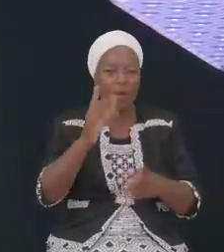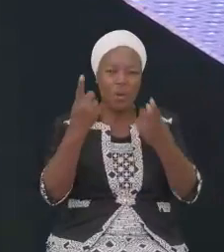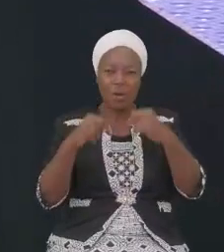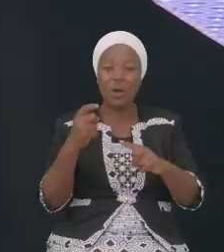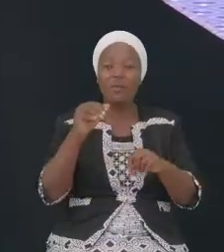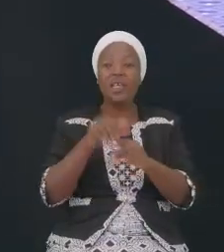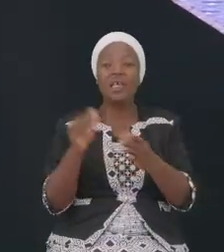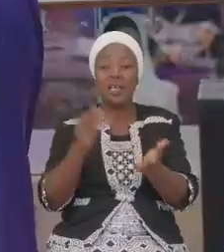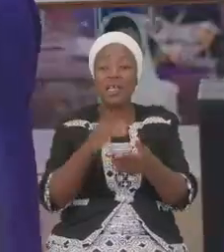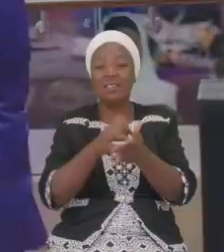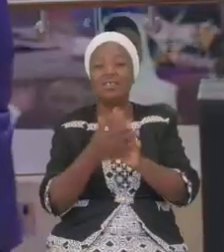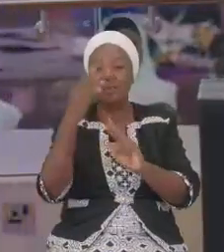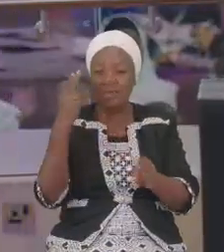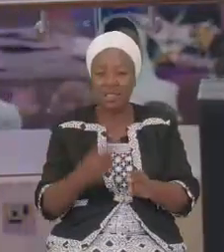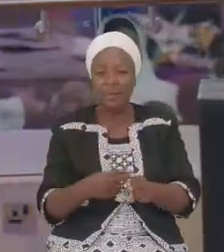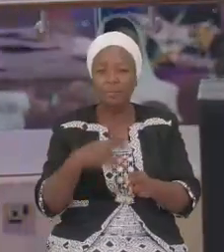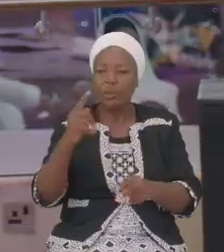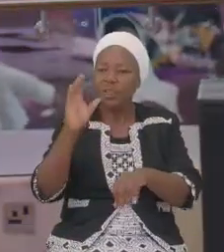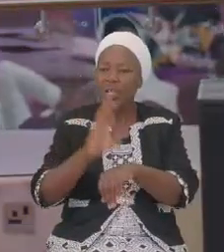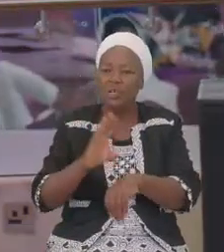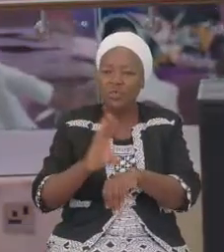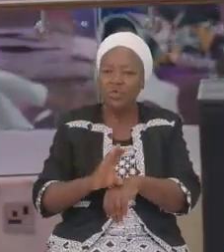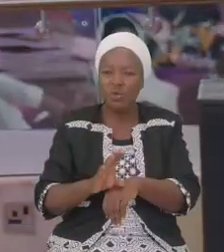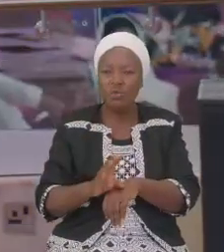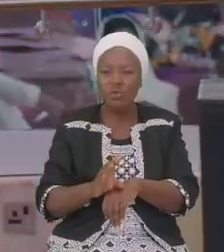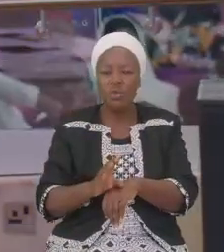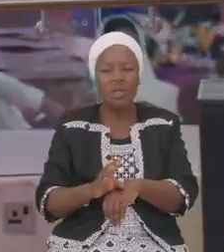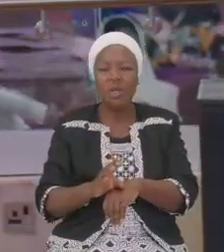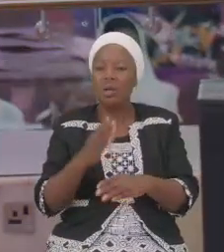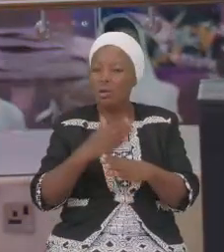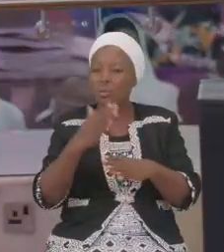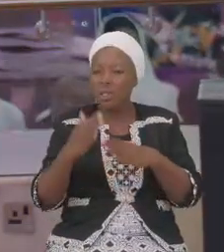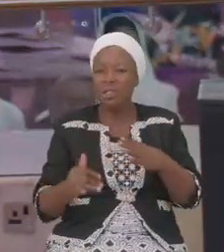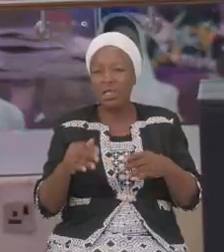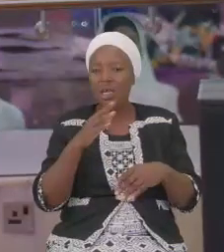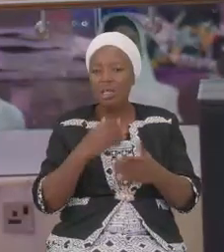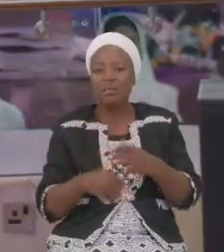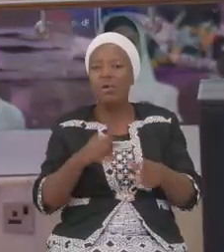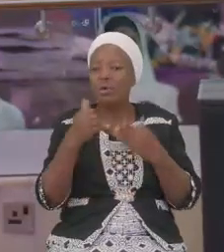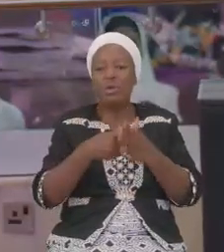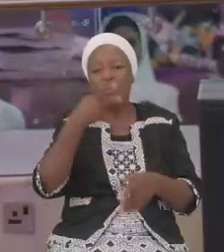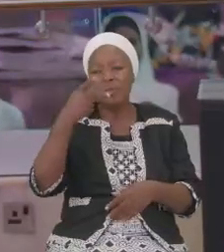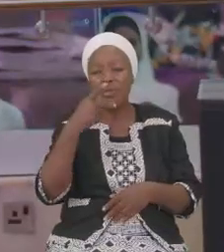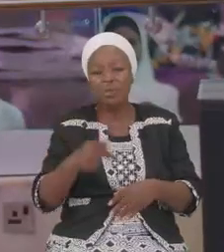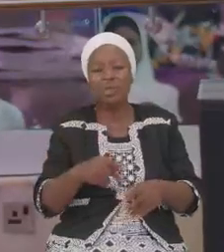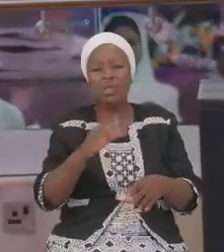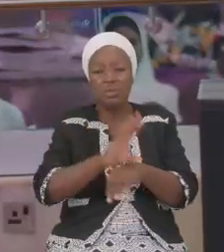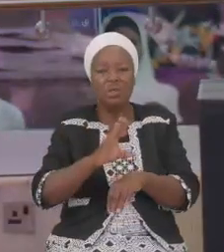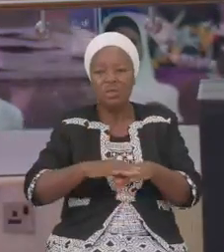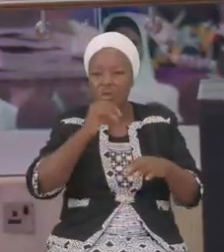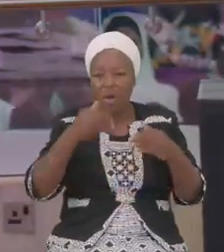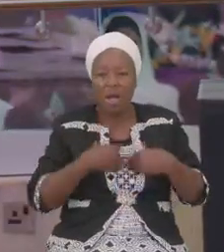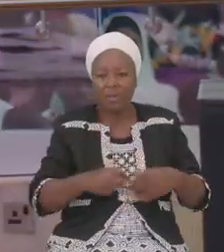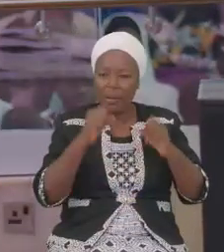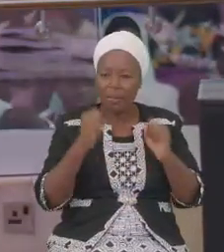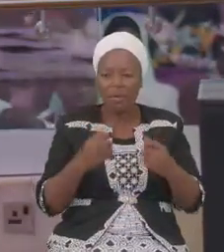come again. The church at large, even Pentecostal churches, they do not have the power today. They do